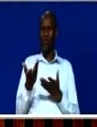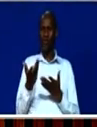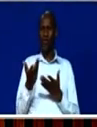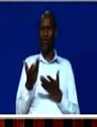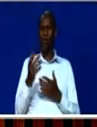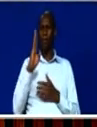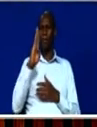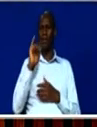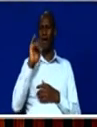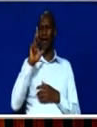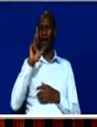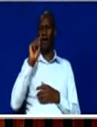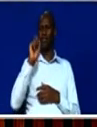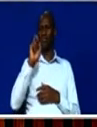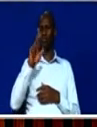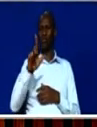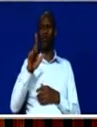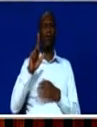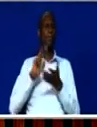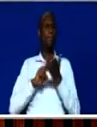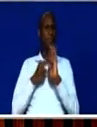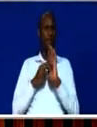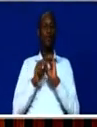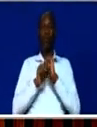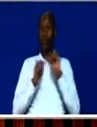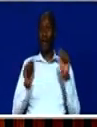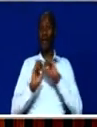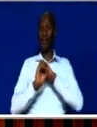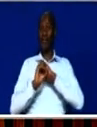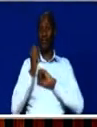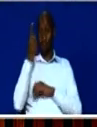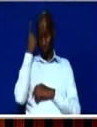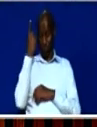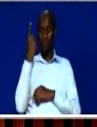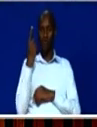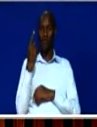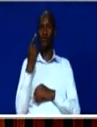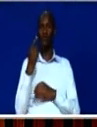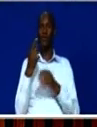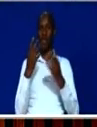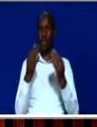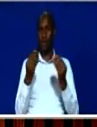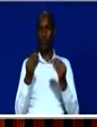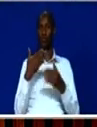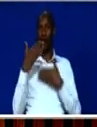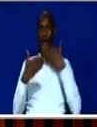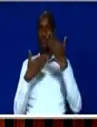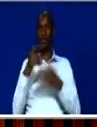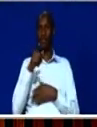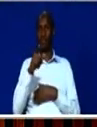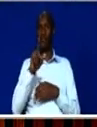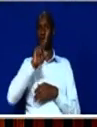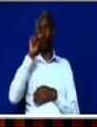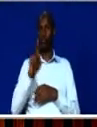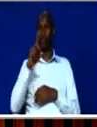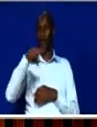about bilateral, what are we talking about? They must be well understood for you to understand and be able to answer this question in the